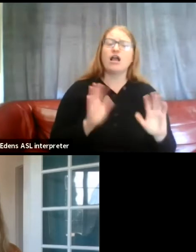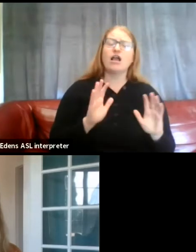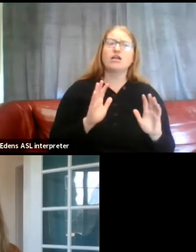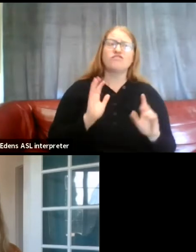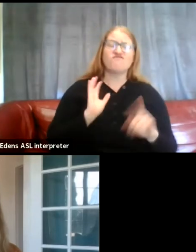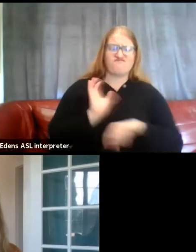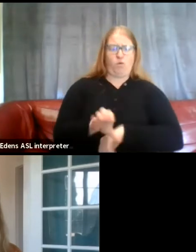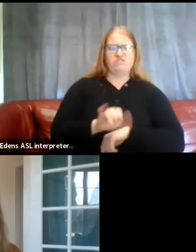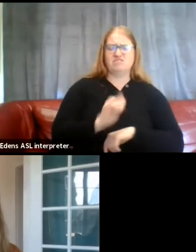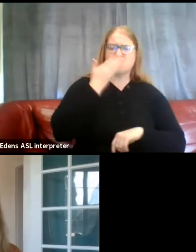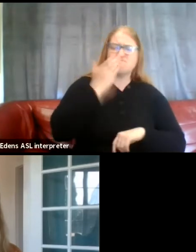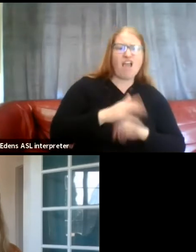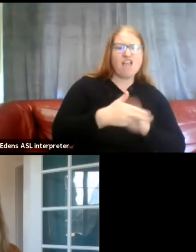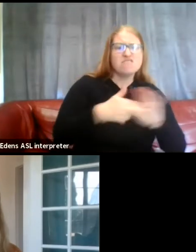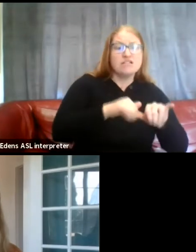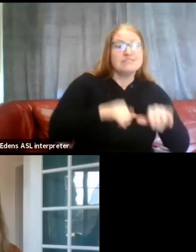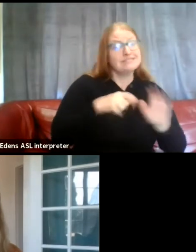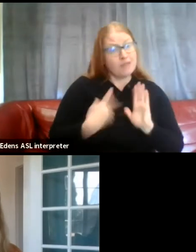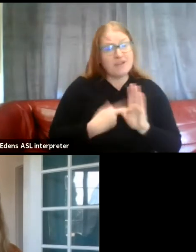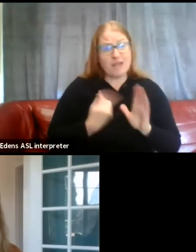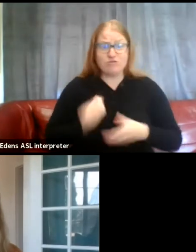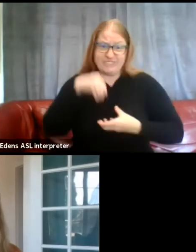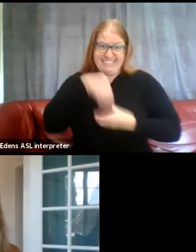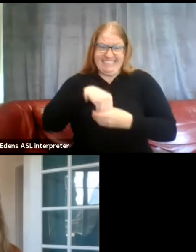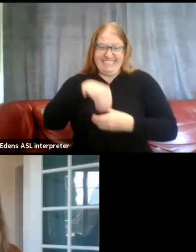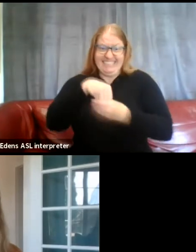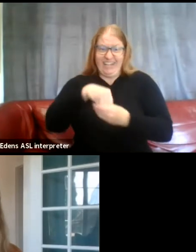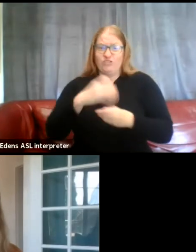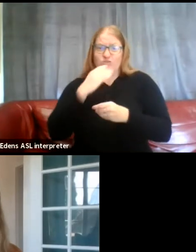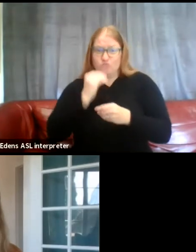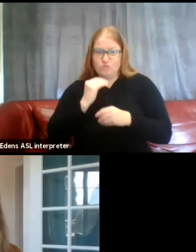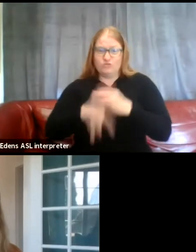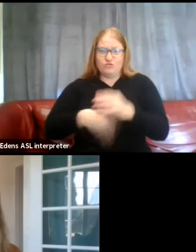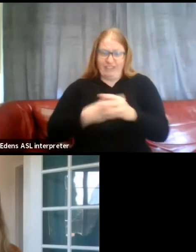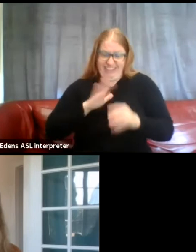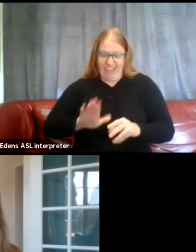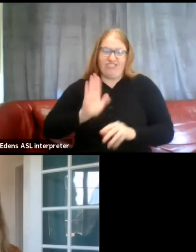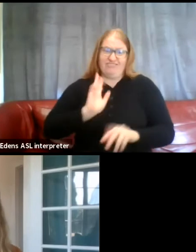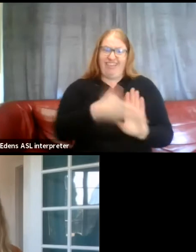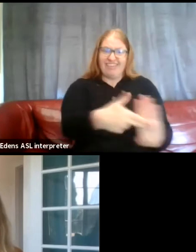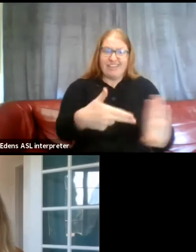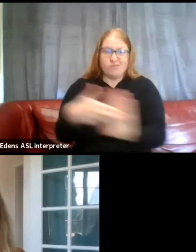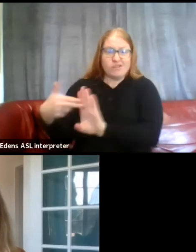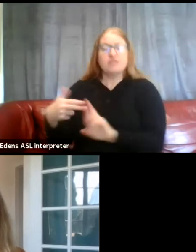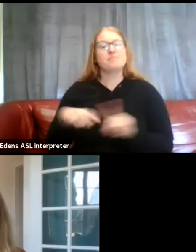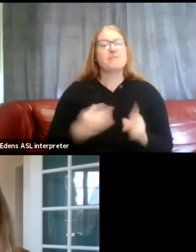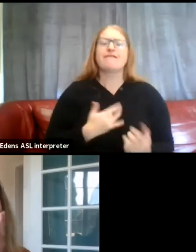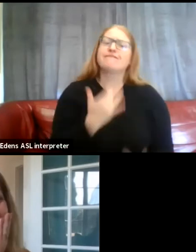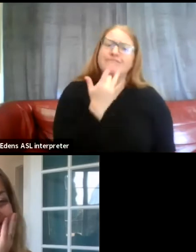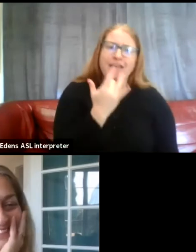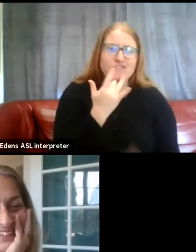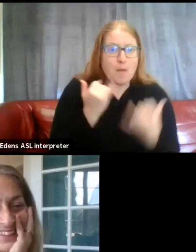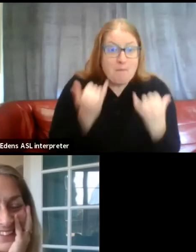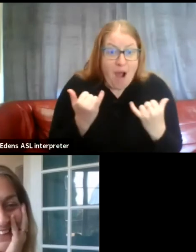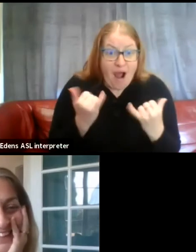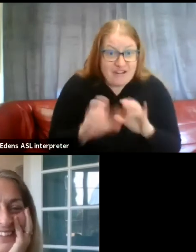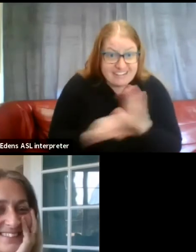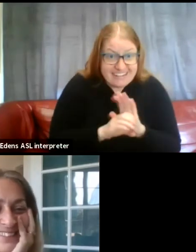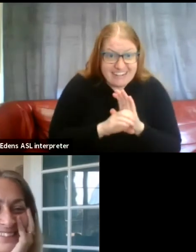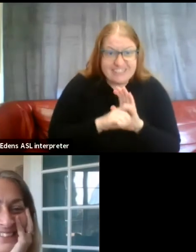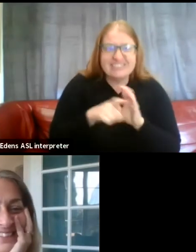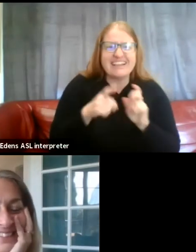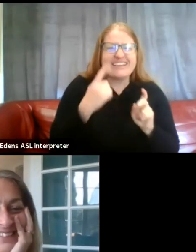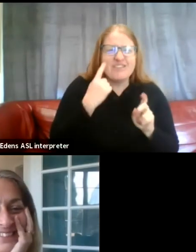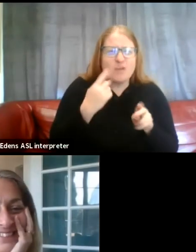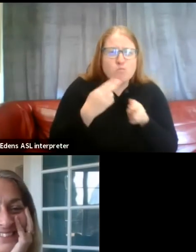like insider stereotypes. And so I think that's present. But I have to say, some of my favorite modern characters are completely like, you had a brief, I think there